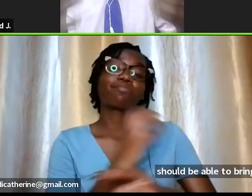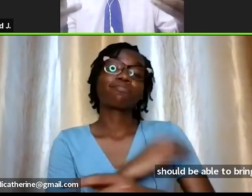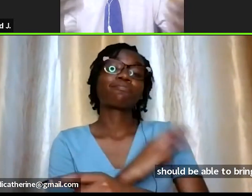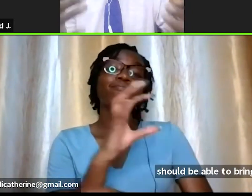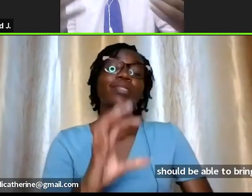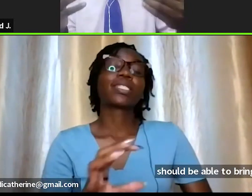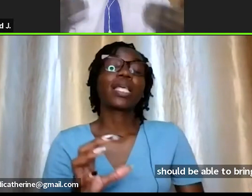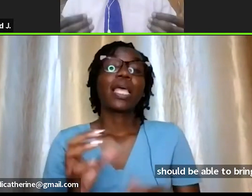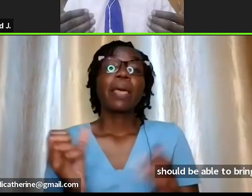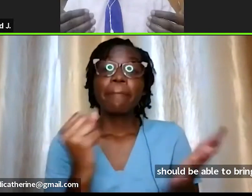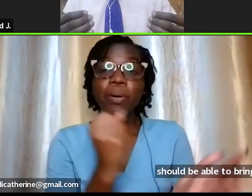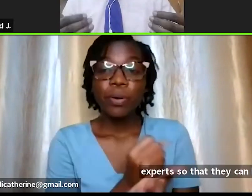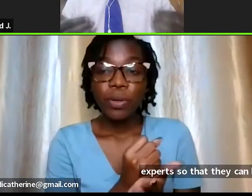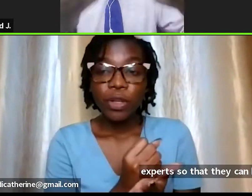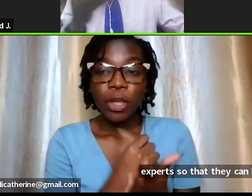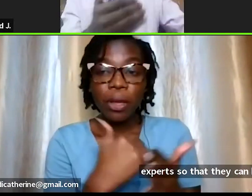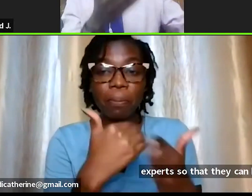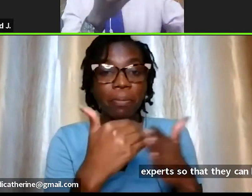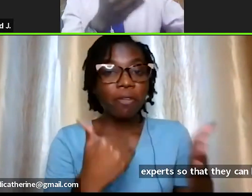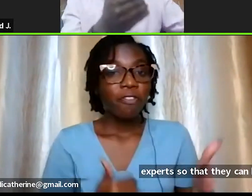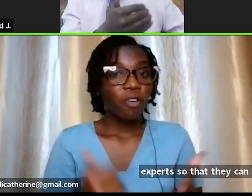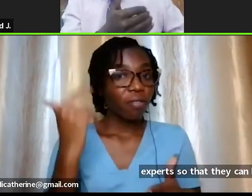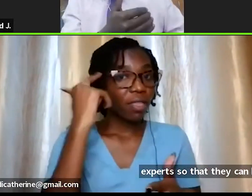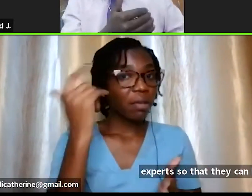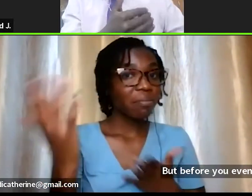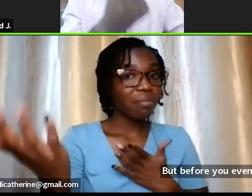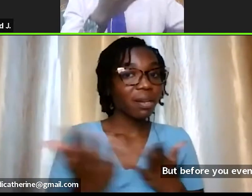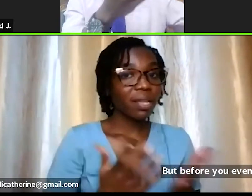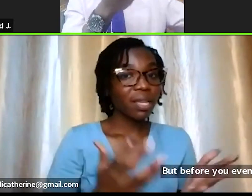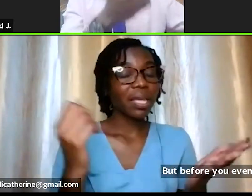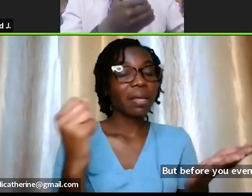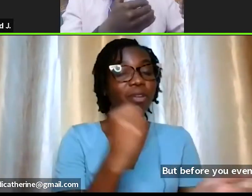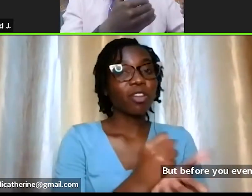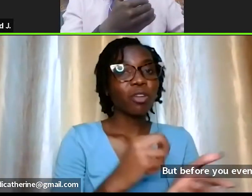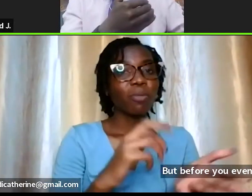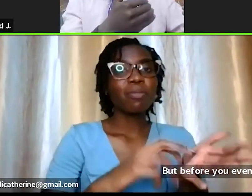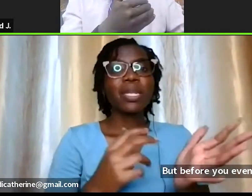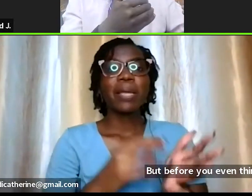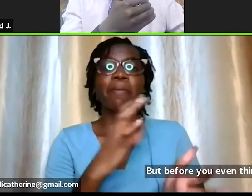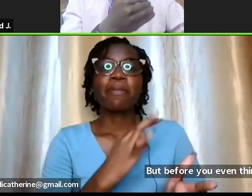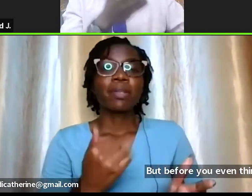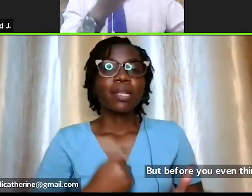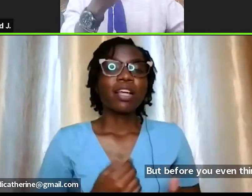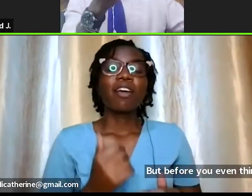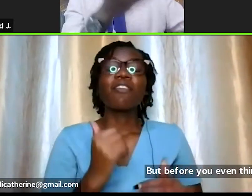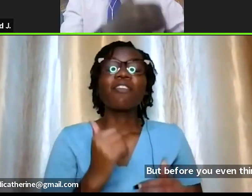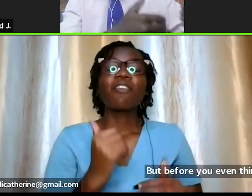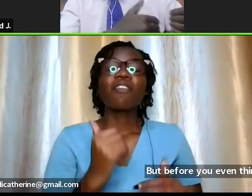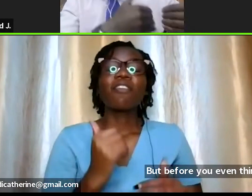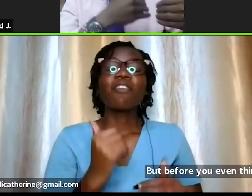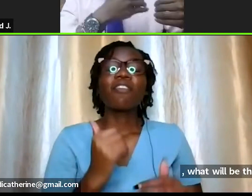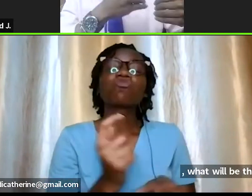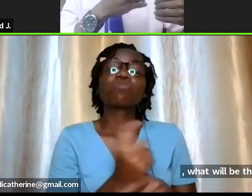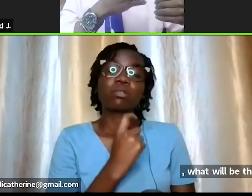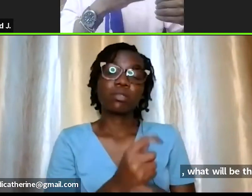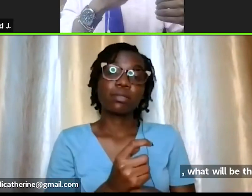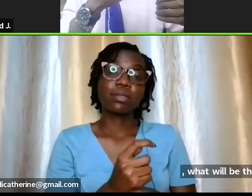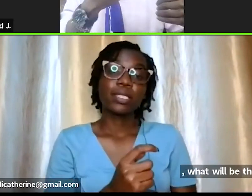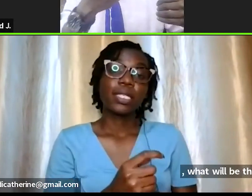you even think that you're bringing an expert, what will be the benefit of this training in